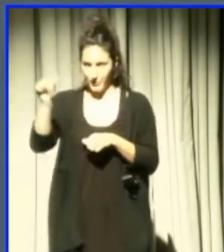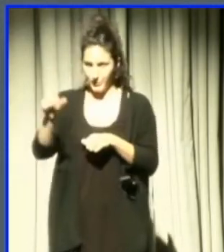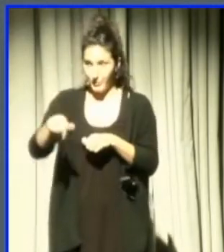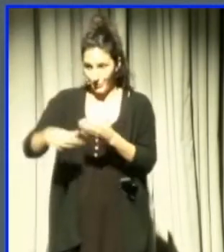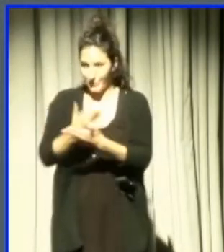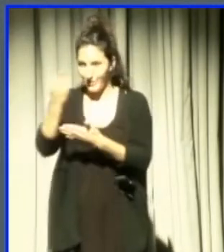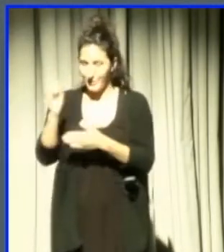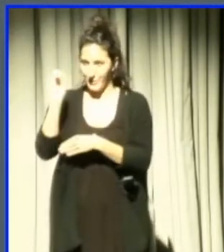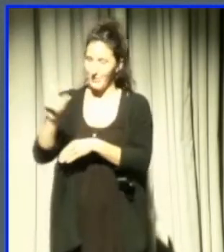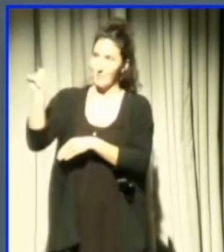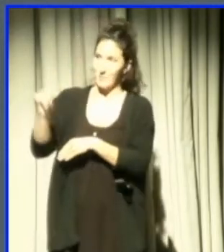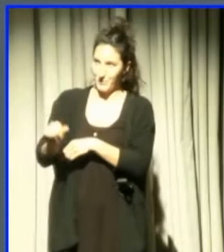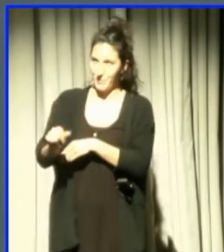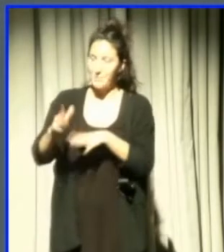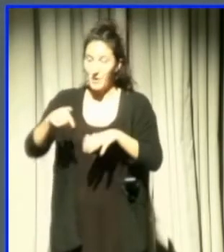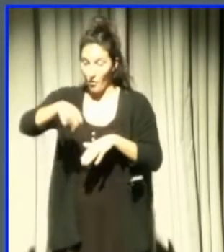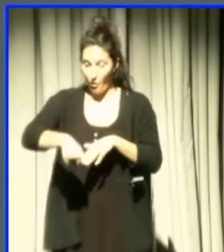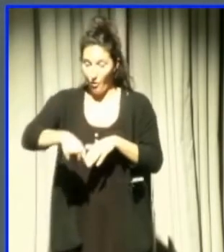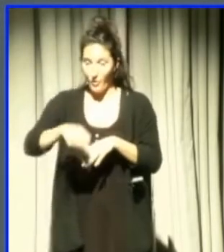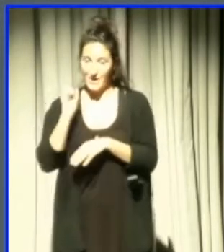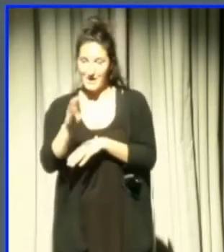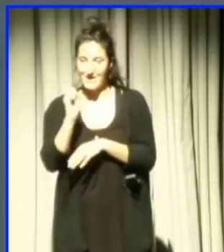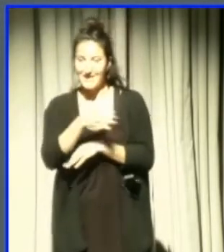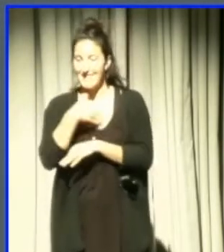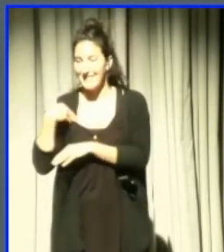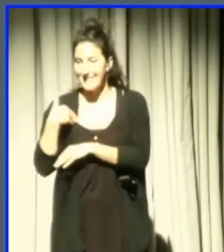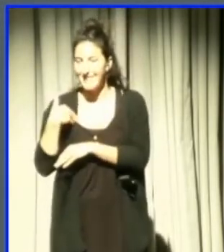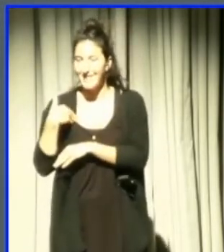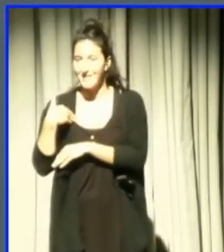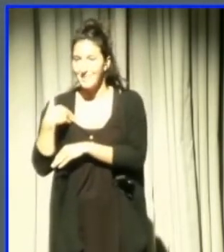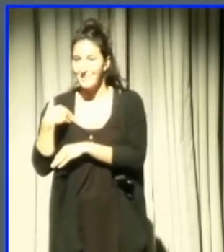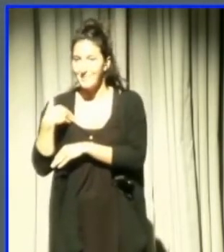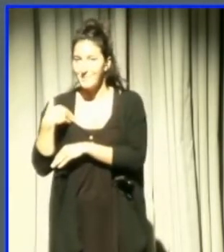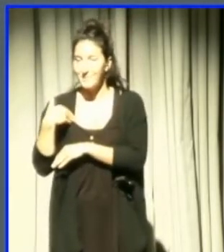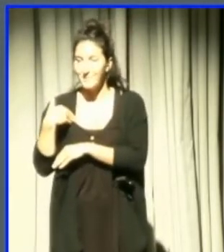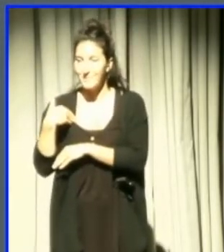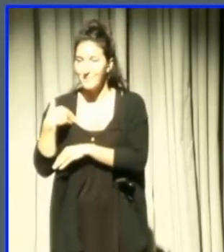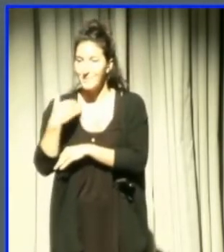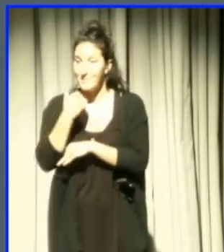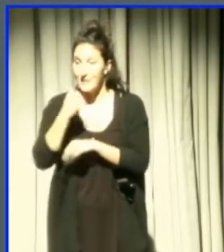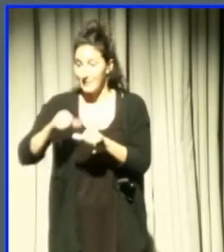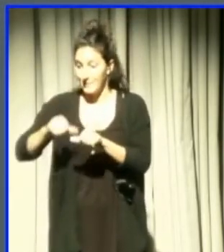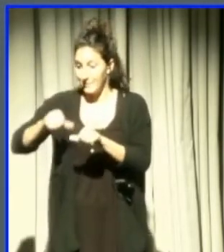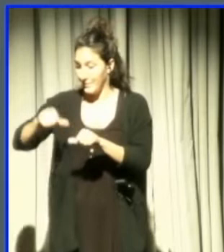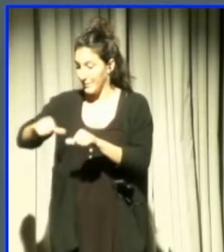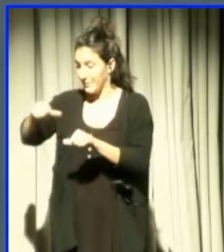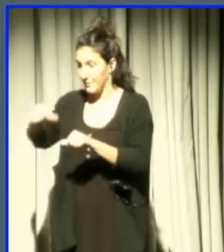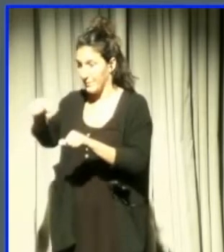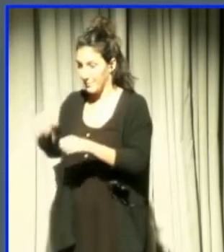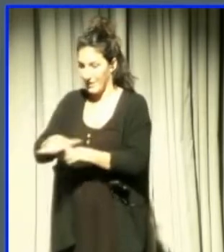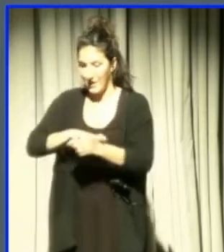was happening, but still not really happening in this very space of trends. So it was bringing big